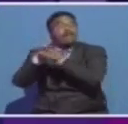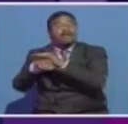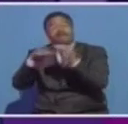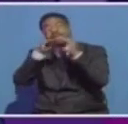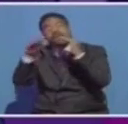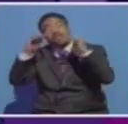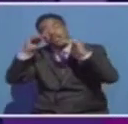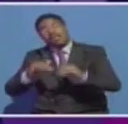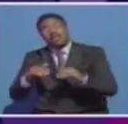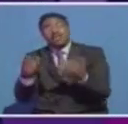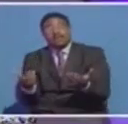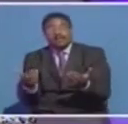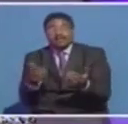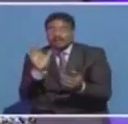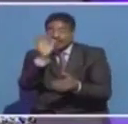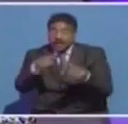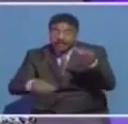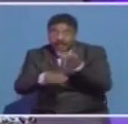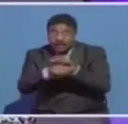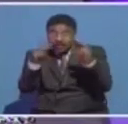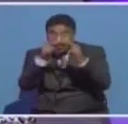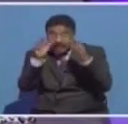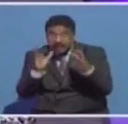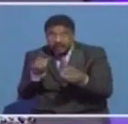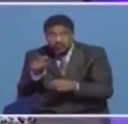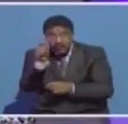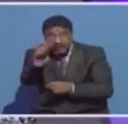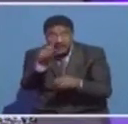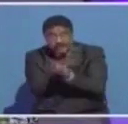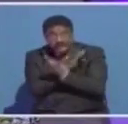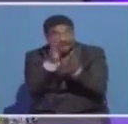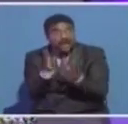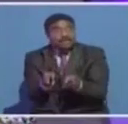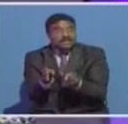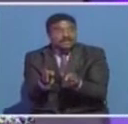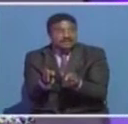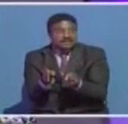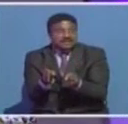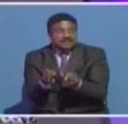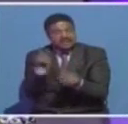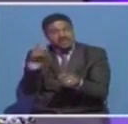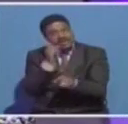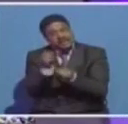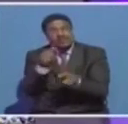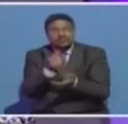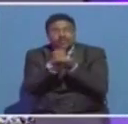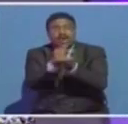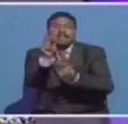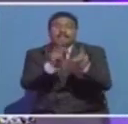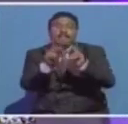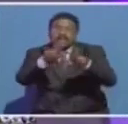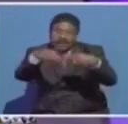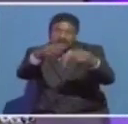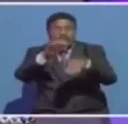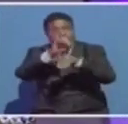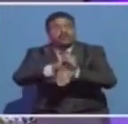then again, the cry for contractors, give the work to the Zambian contractors, is coming from the people. So we give them the opportunity, and then